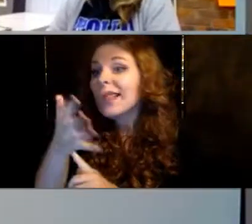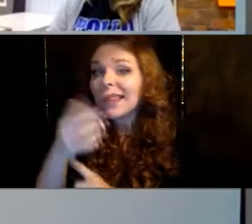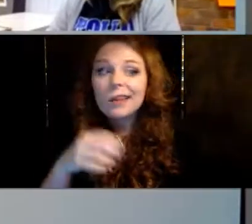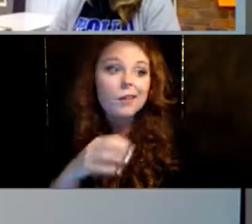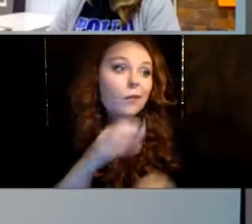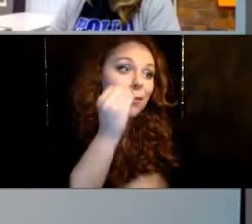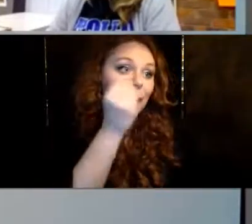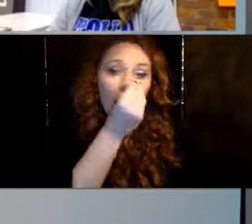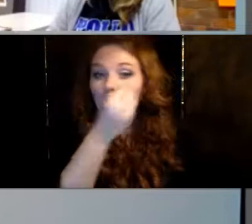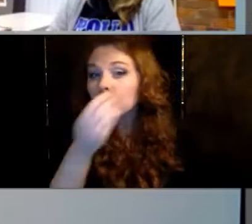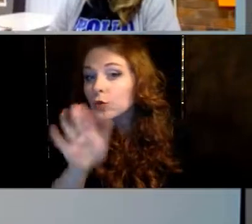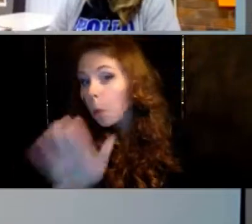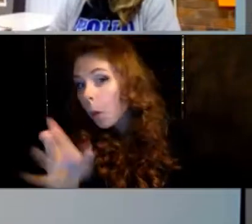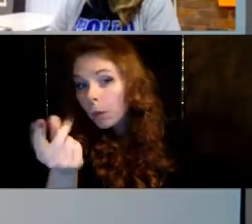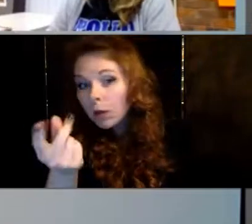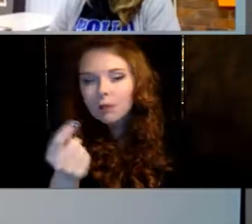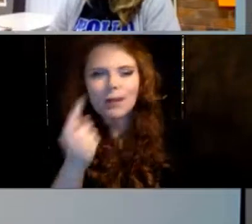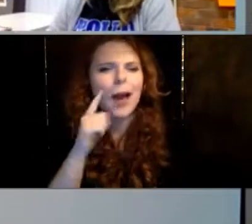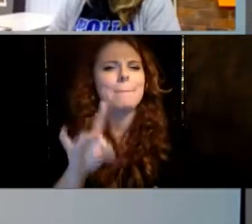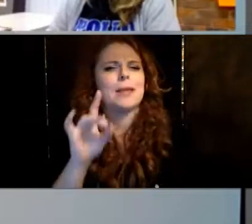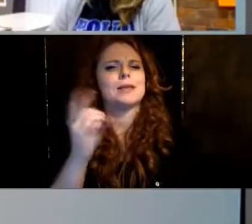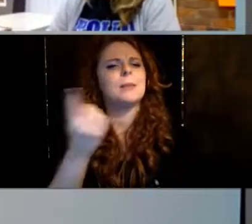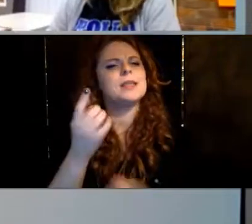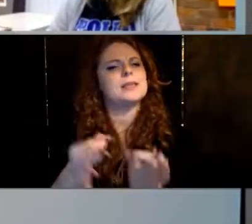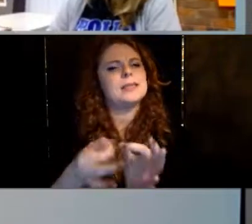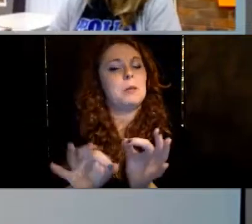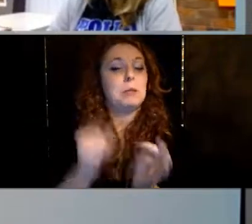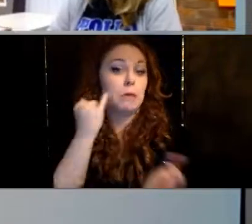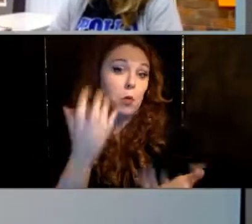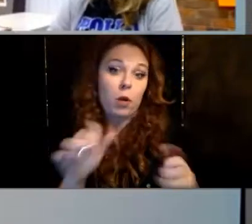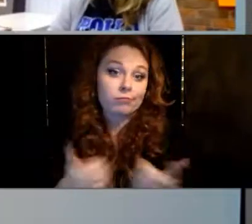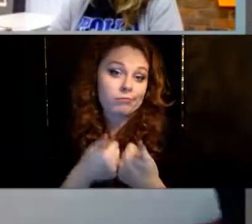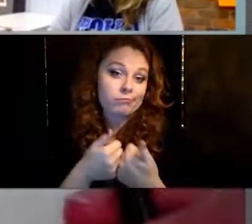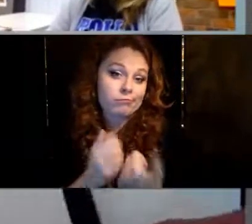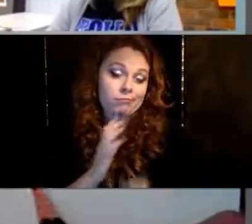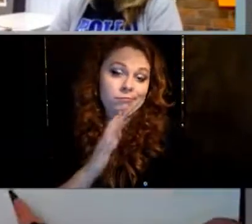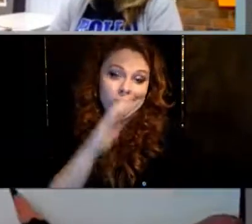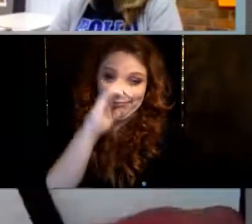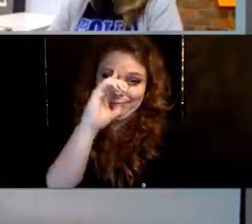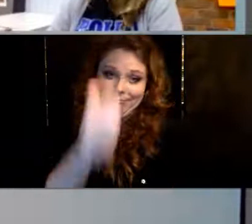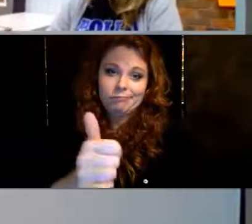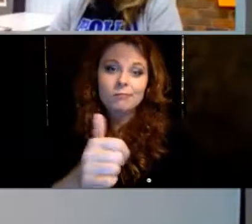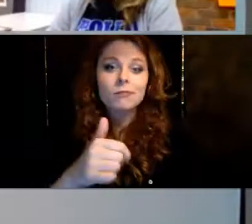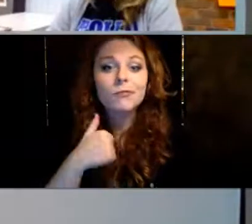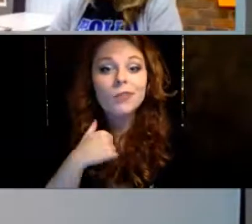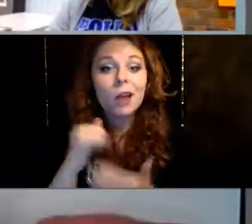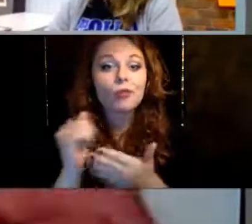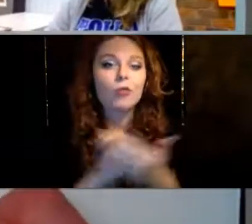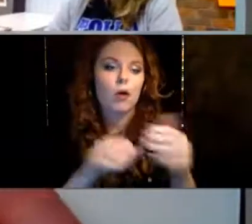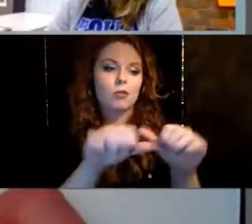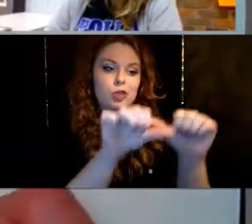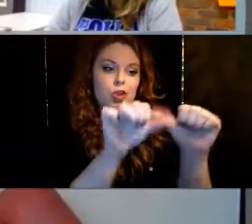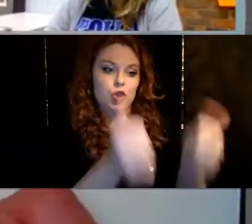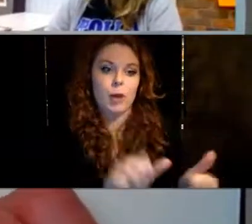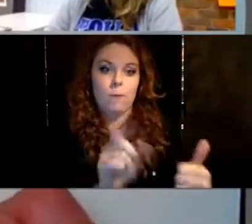dog, anything. I would choose something a little more simply unless you just want a challenge. And I would draw it as a shape